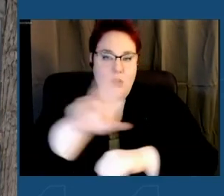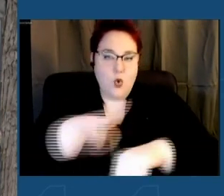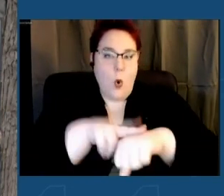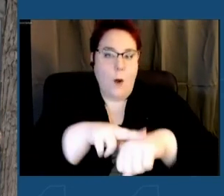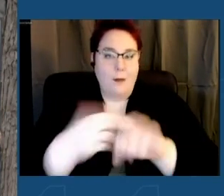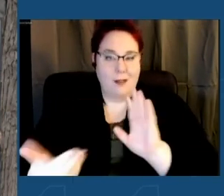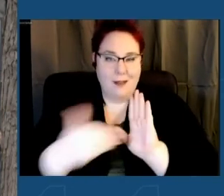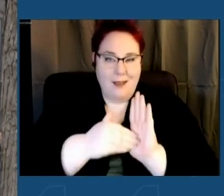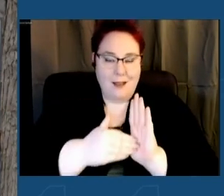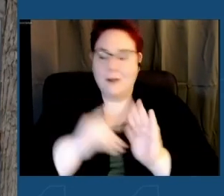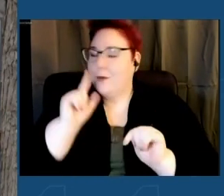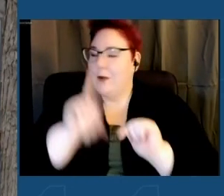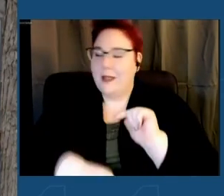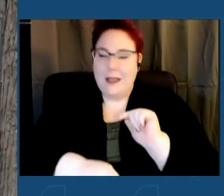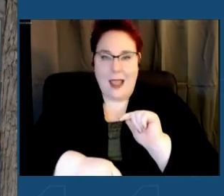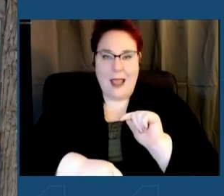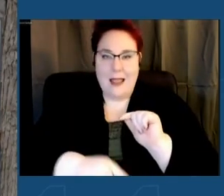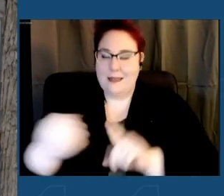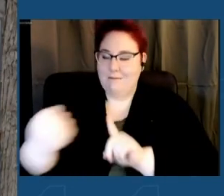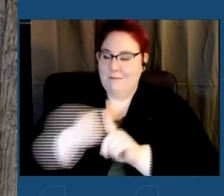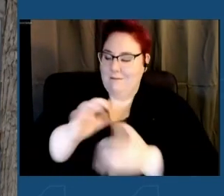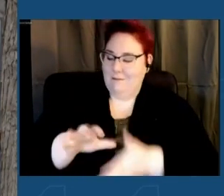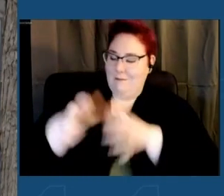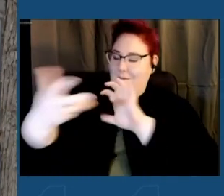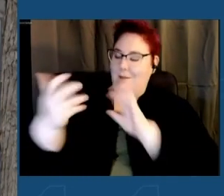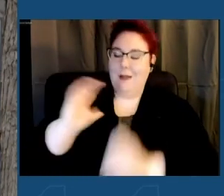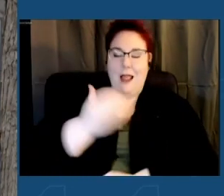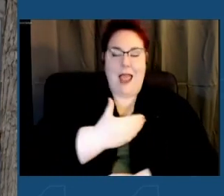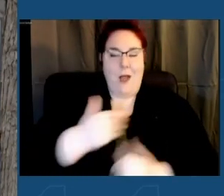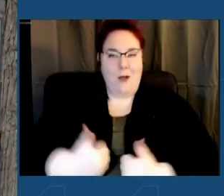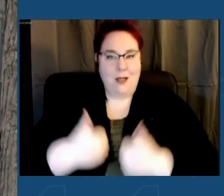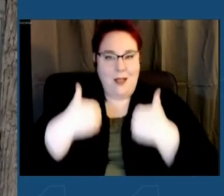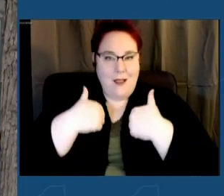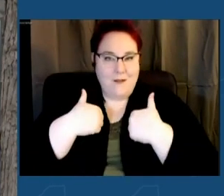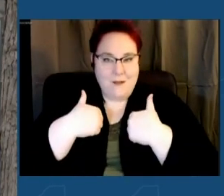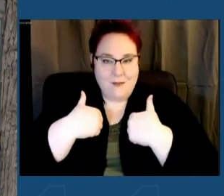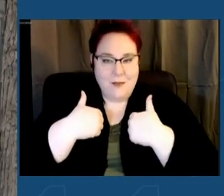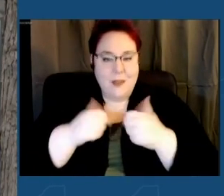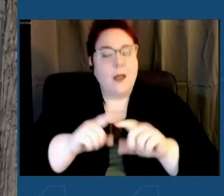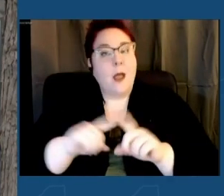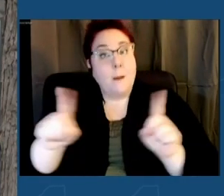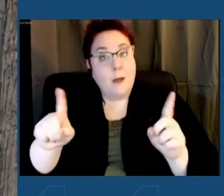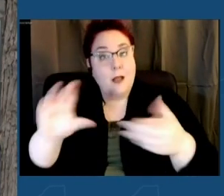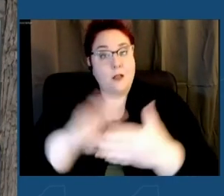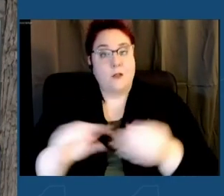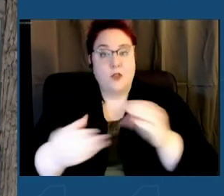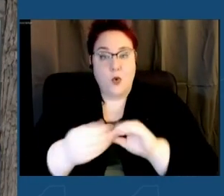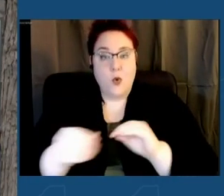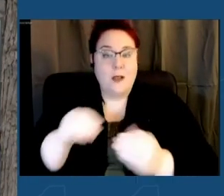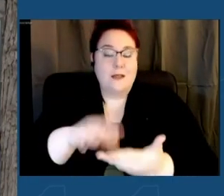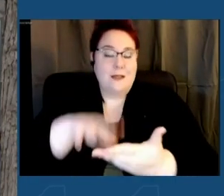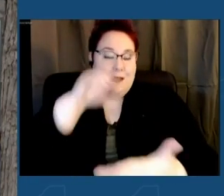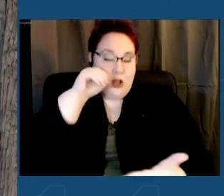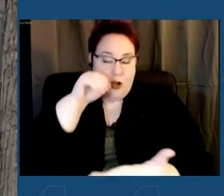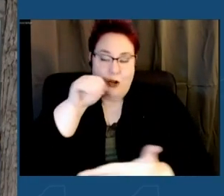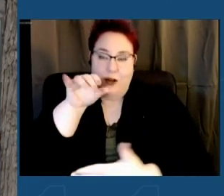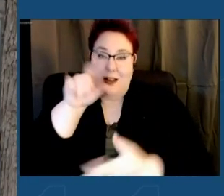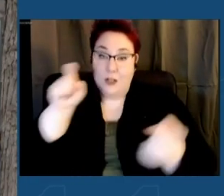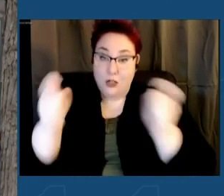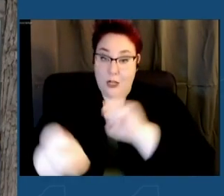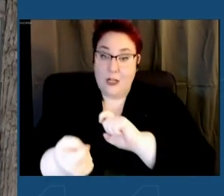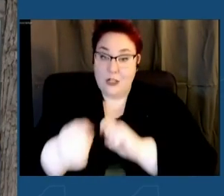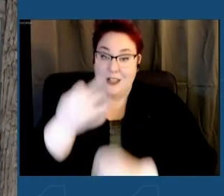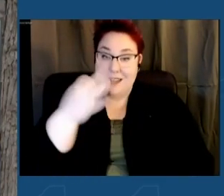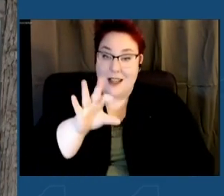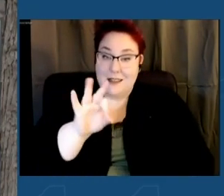live, affect our democracy. But the stories told and the lessons learned in '93 and the changes made will